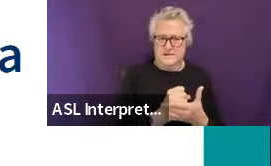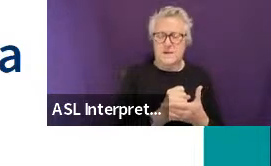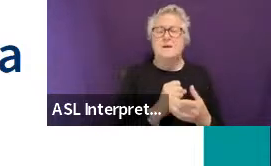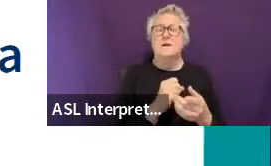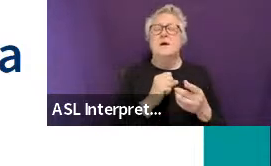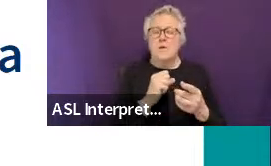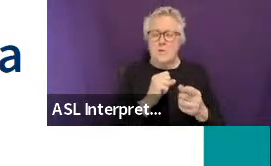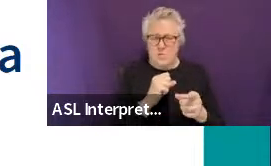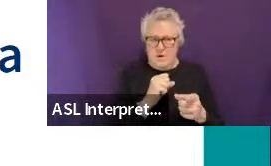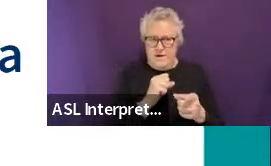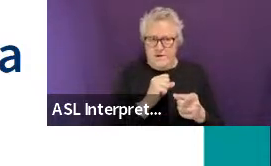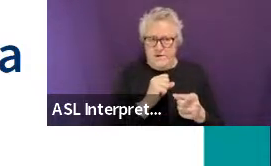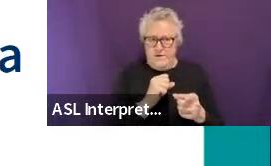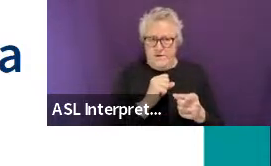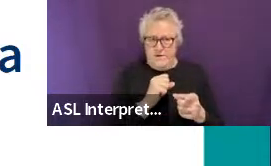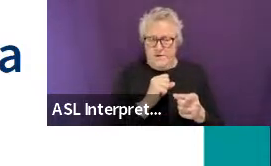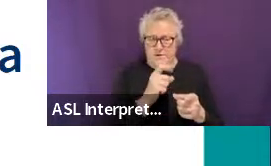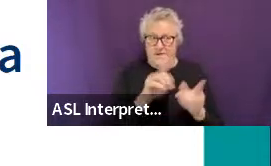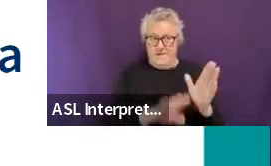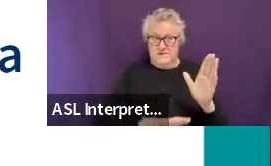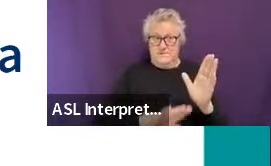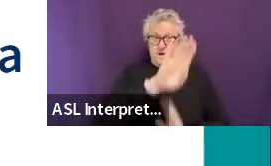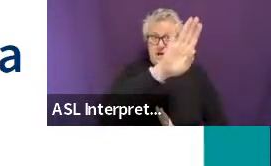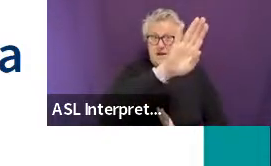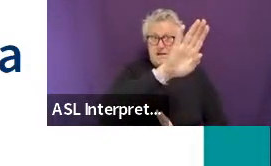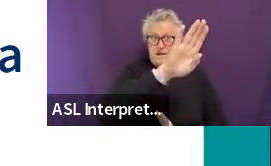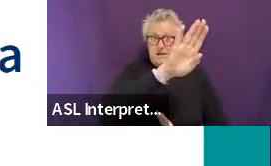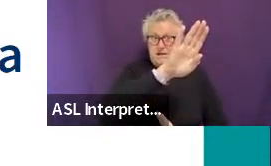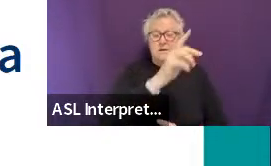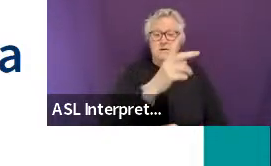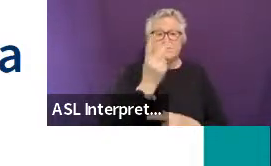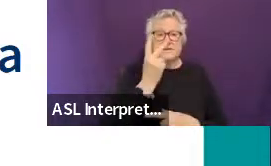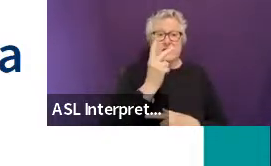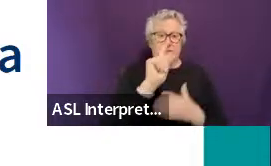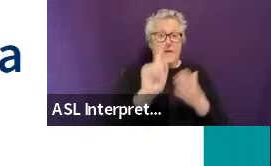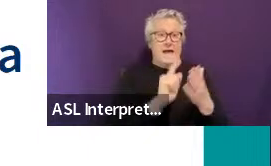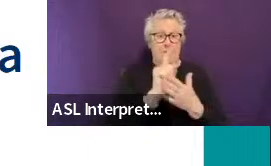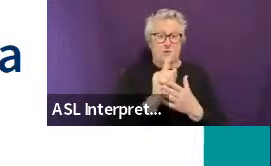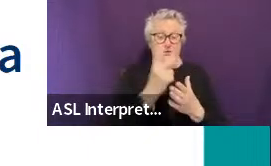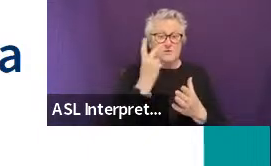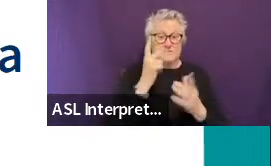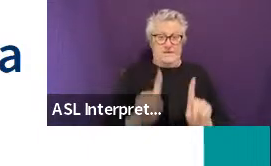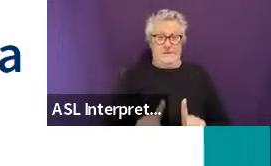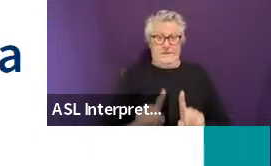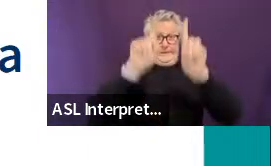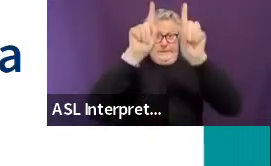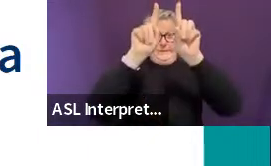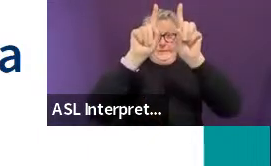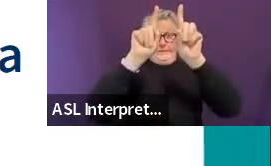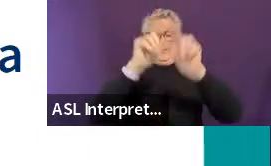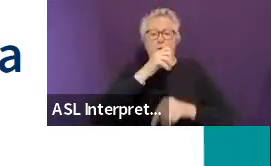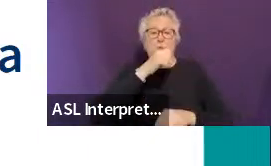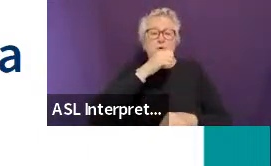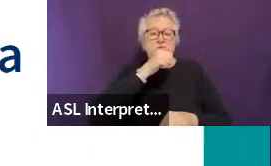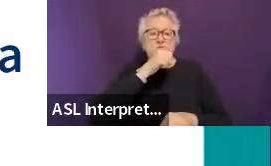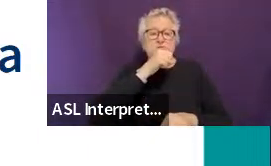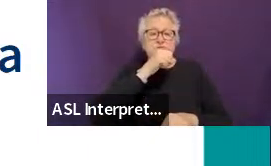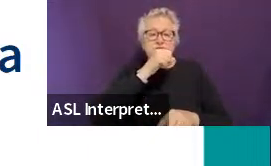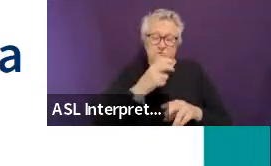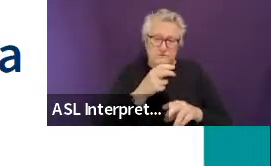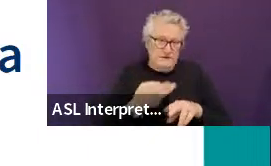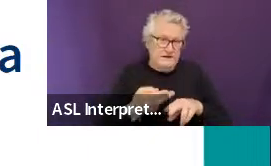where on the hourly chart, you can see those kind of spiking up, those kind of orange collisions and